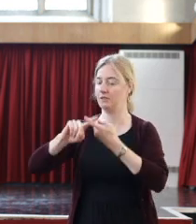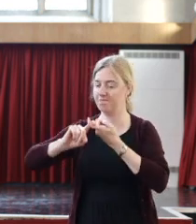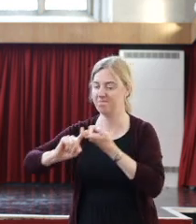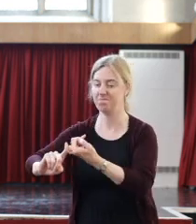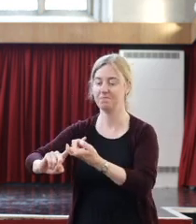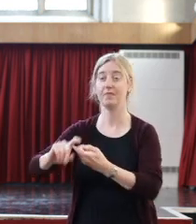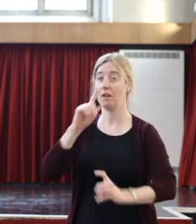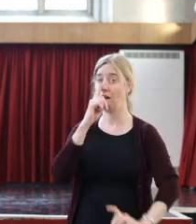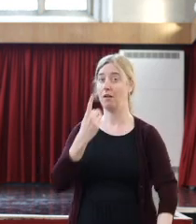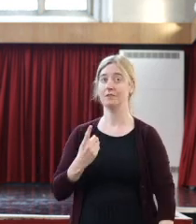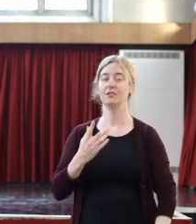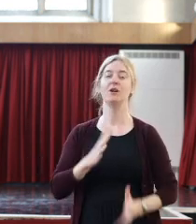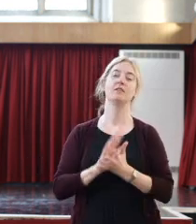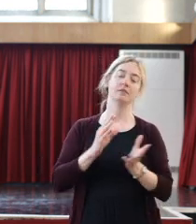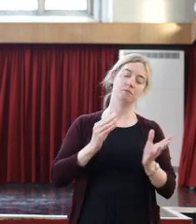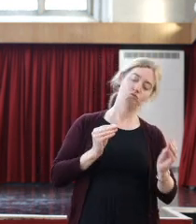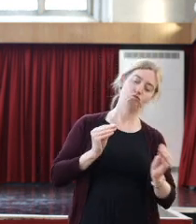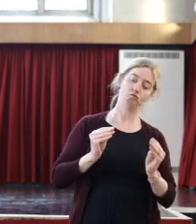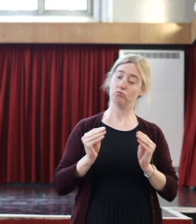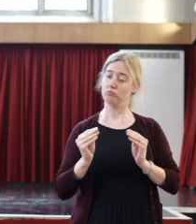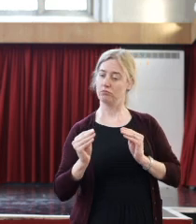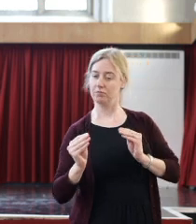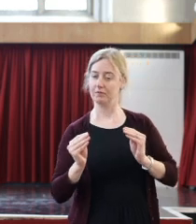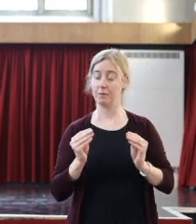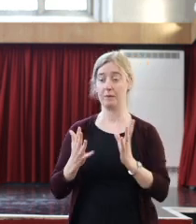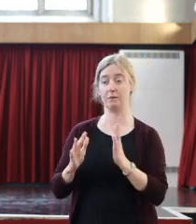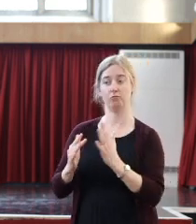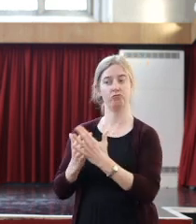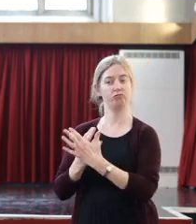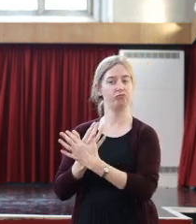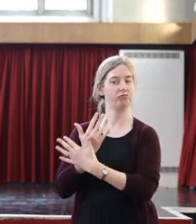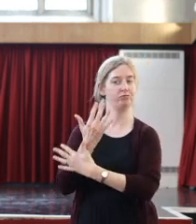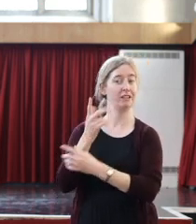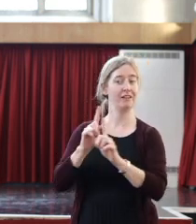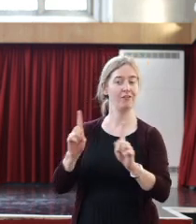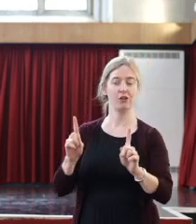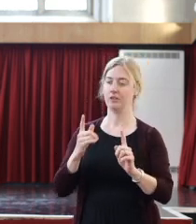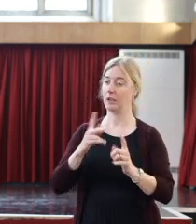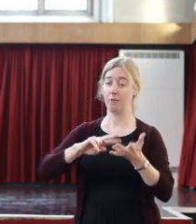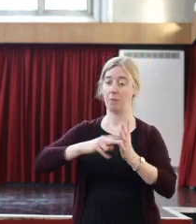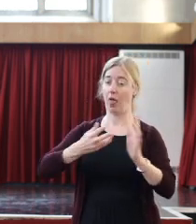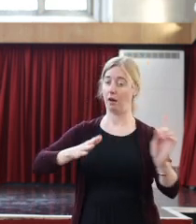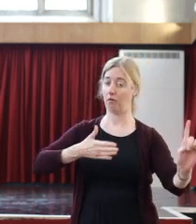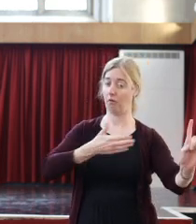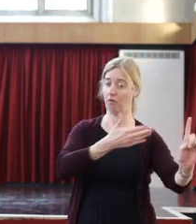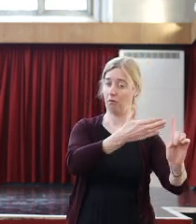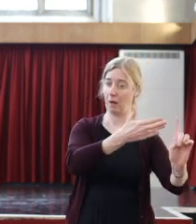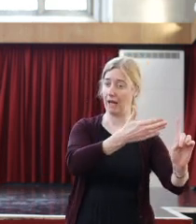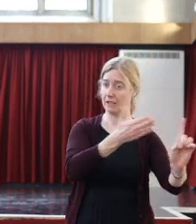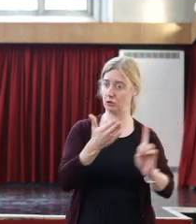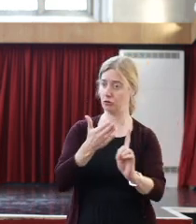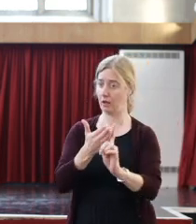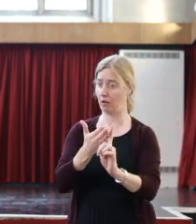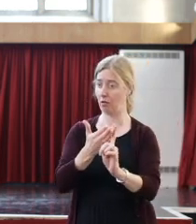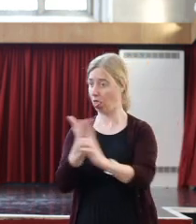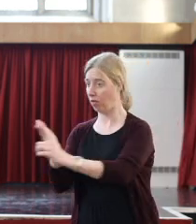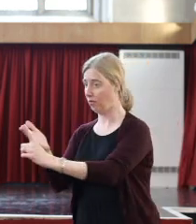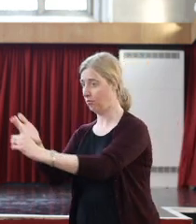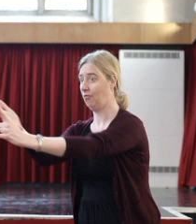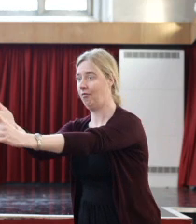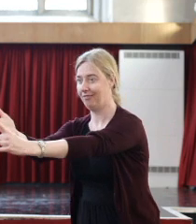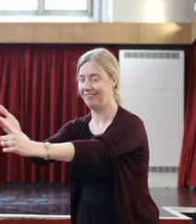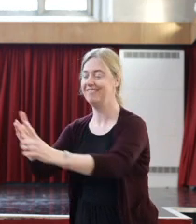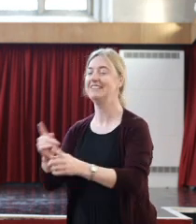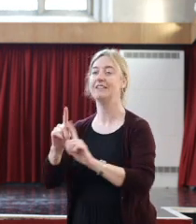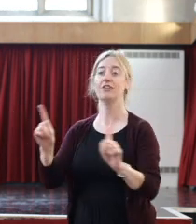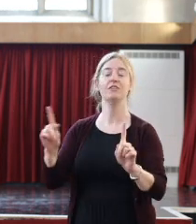changed, and things will form and interfere and inform the way the work is developed. So that was an invaluable kind of opportunity